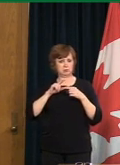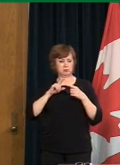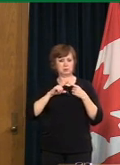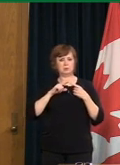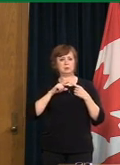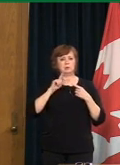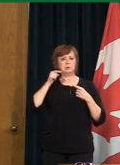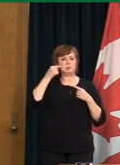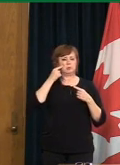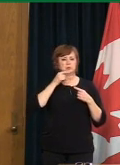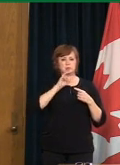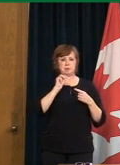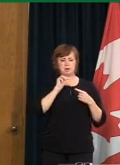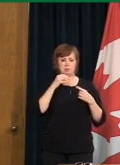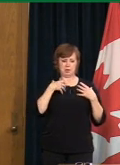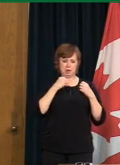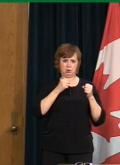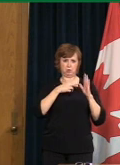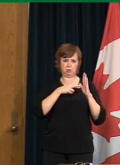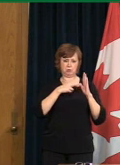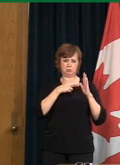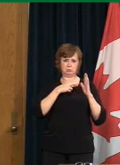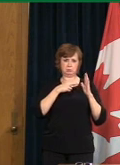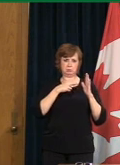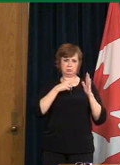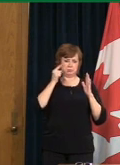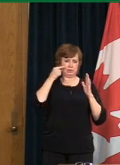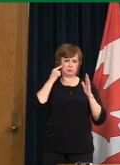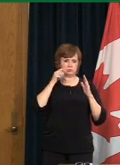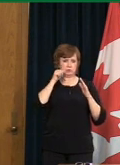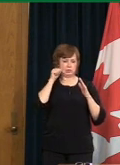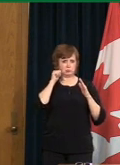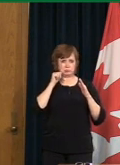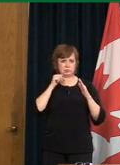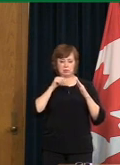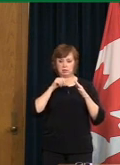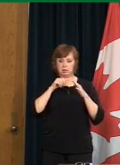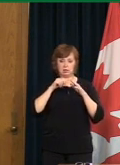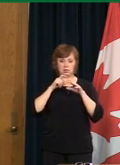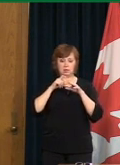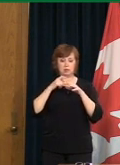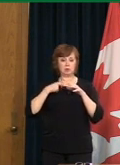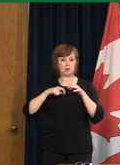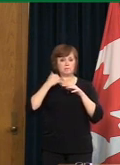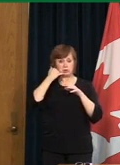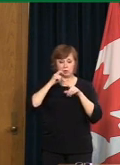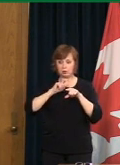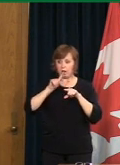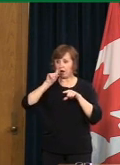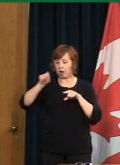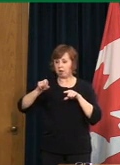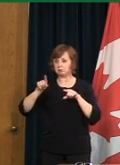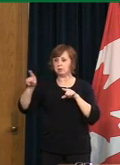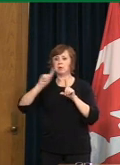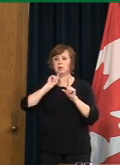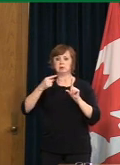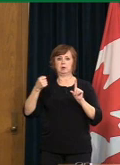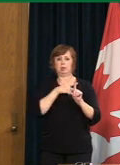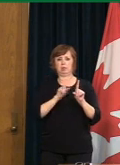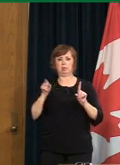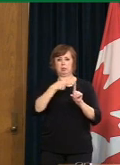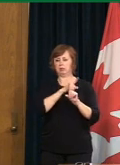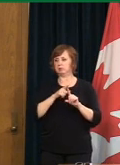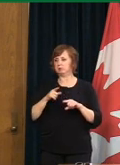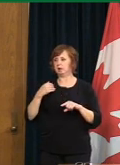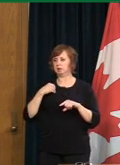on a federal provincial territorial call last night and didn't receive the answers to the questions that he had asked. We